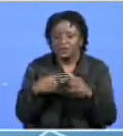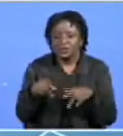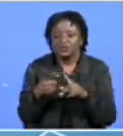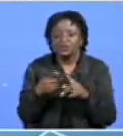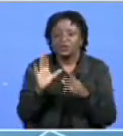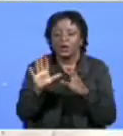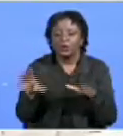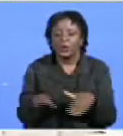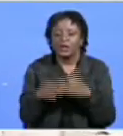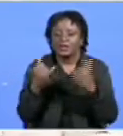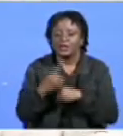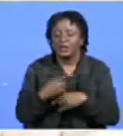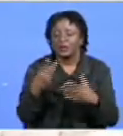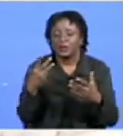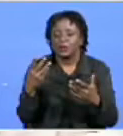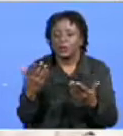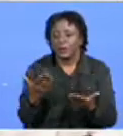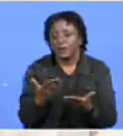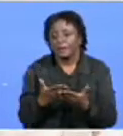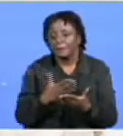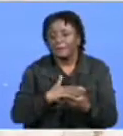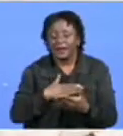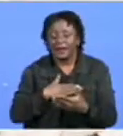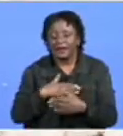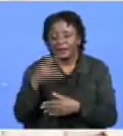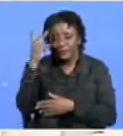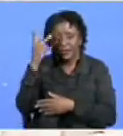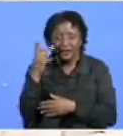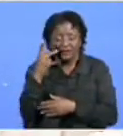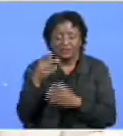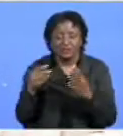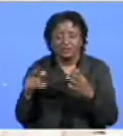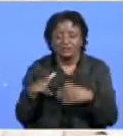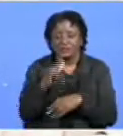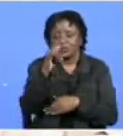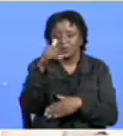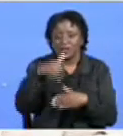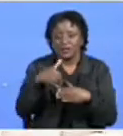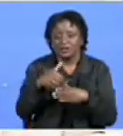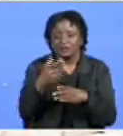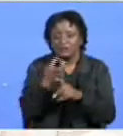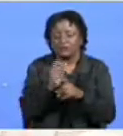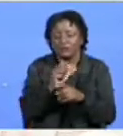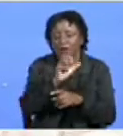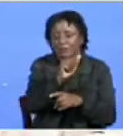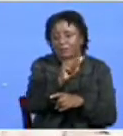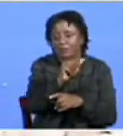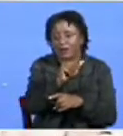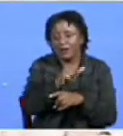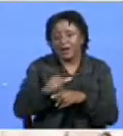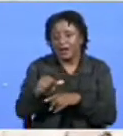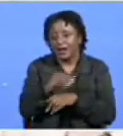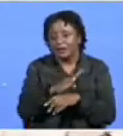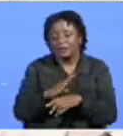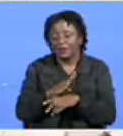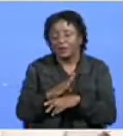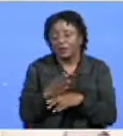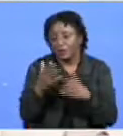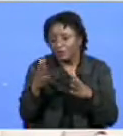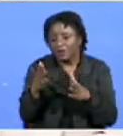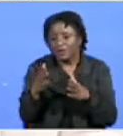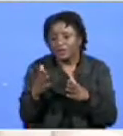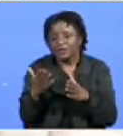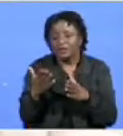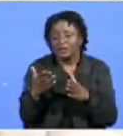today? Well, my parents, they flew in from Abaco already. Thursday was supposed to be